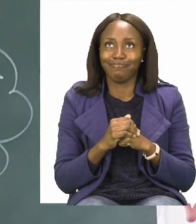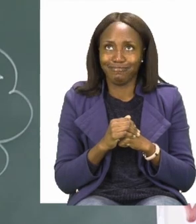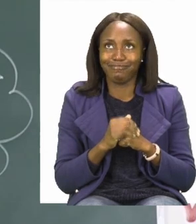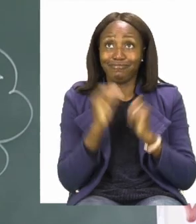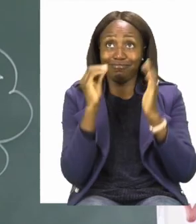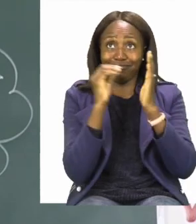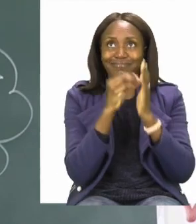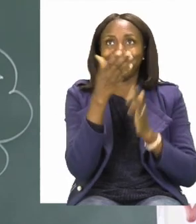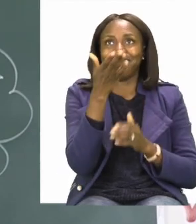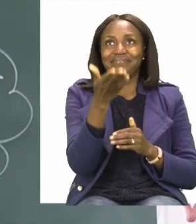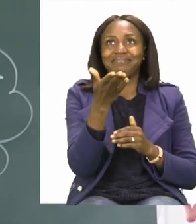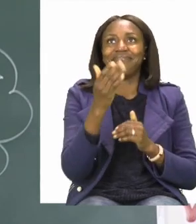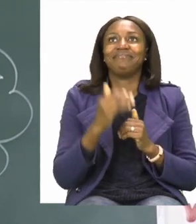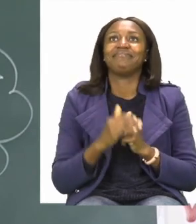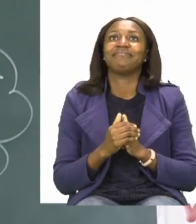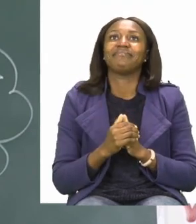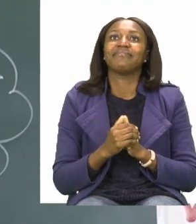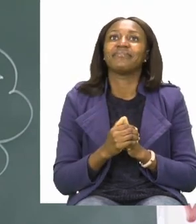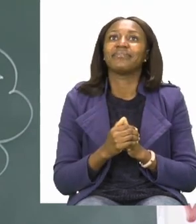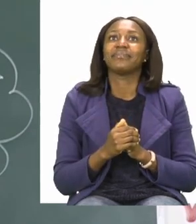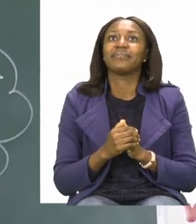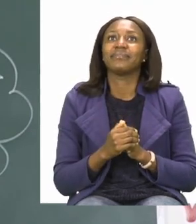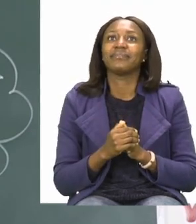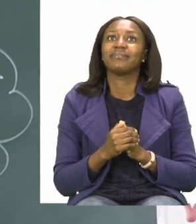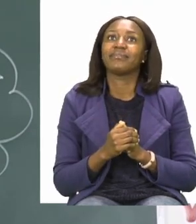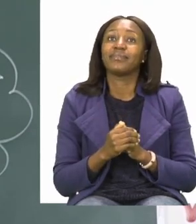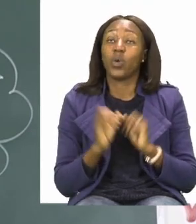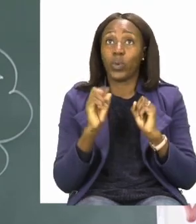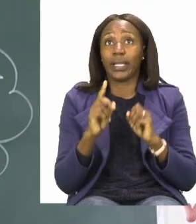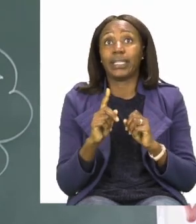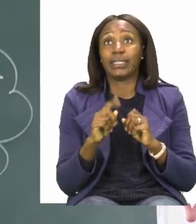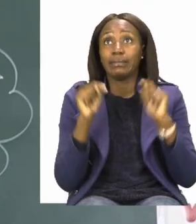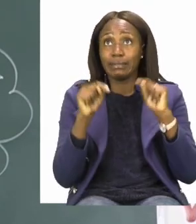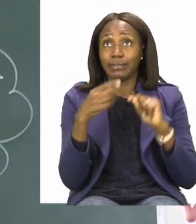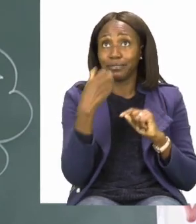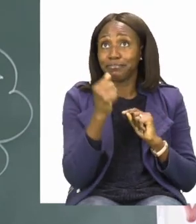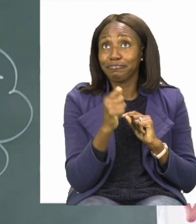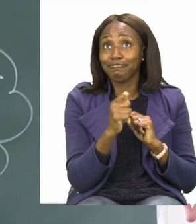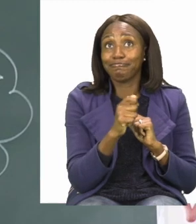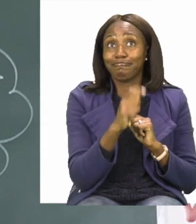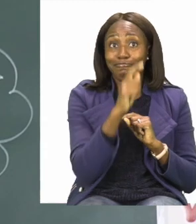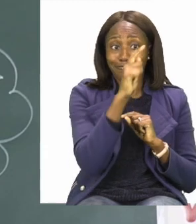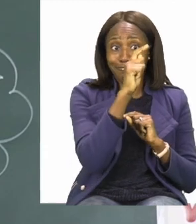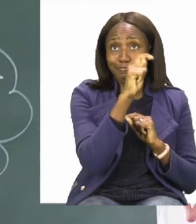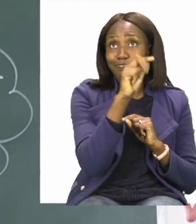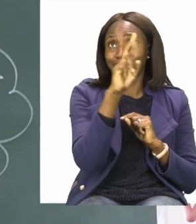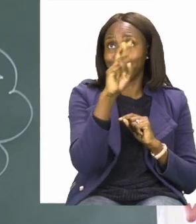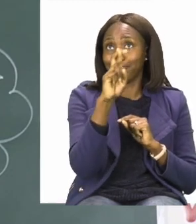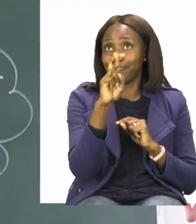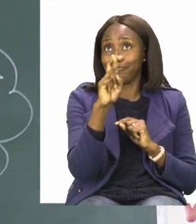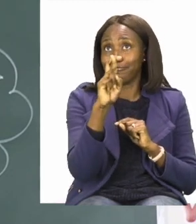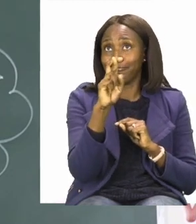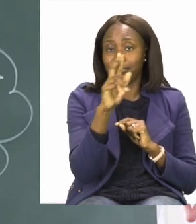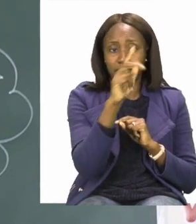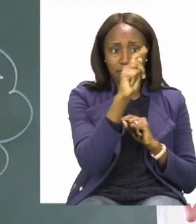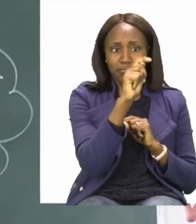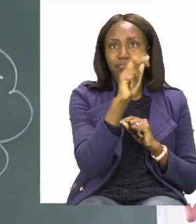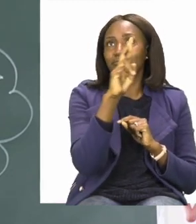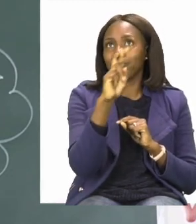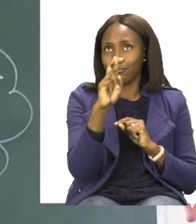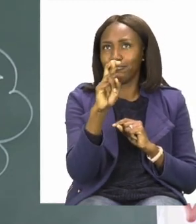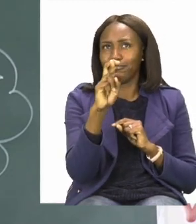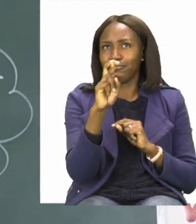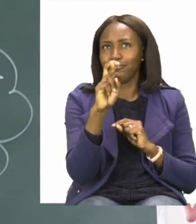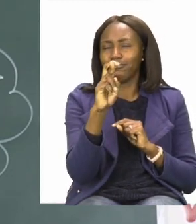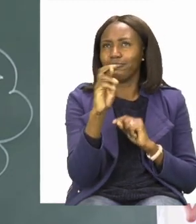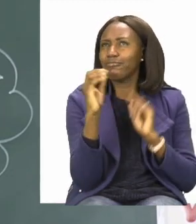word see. Now we have the word or the sound tr,